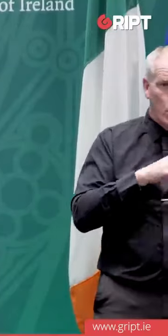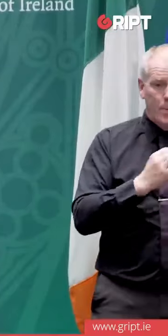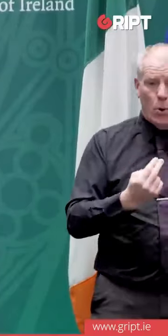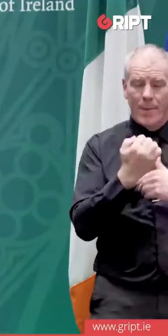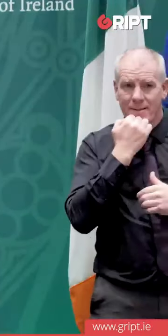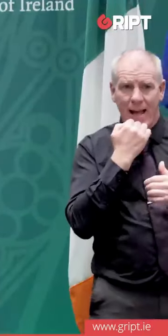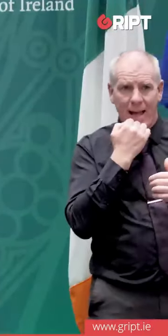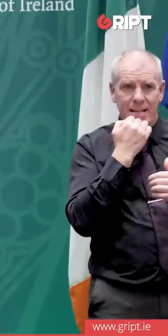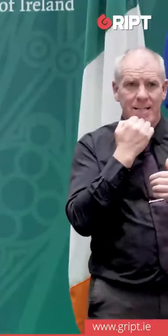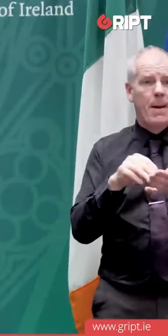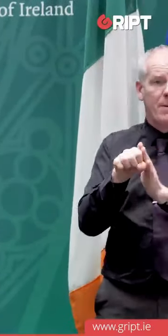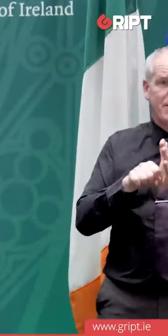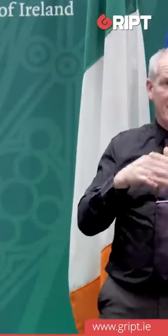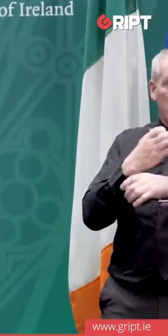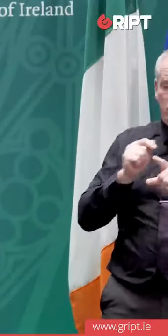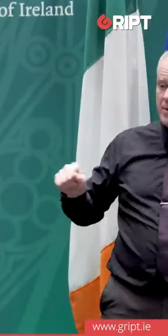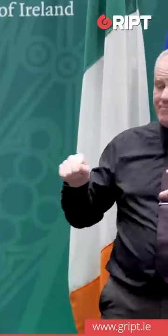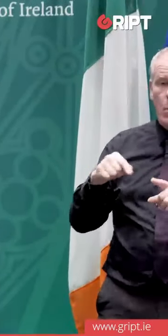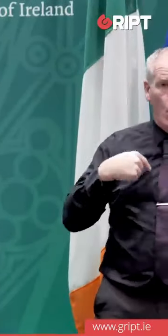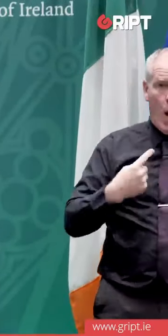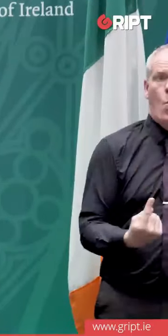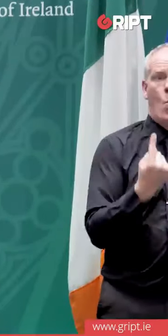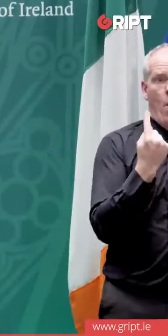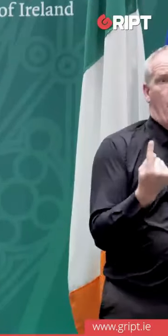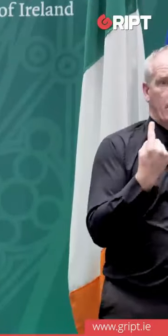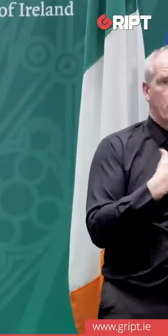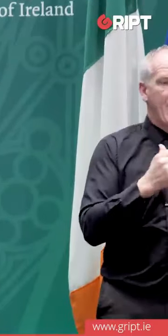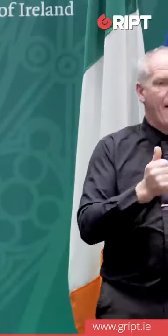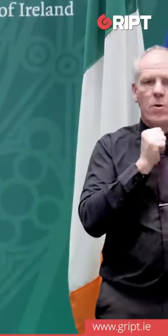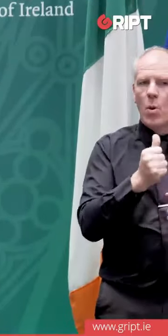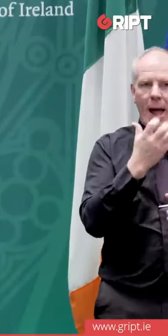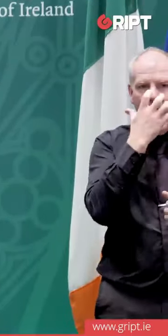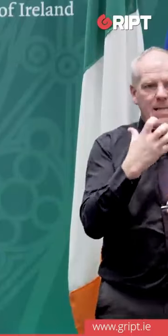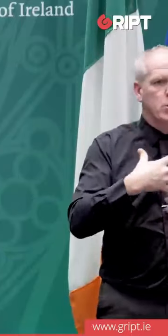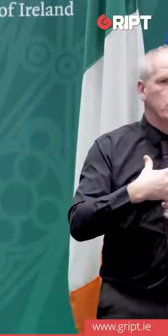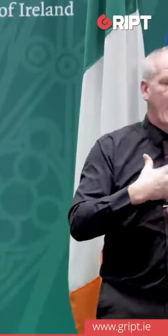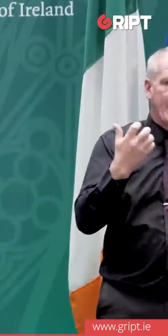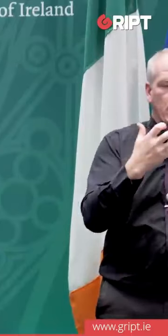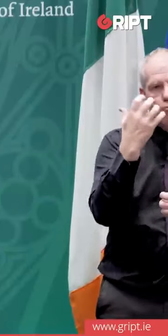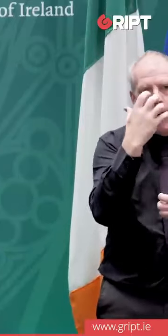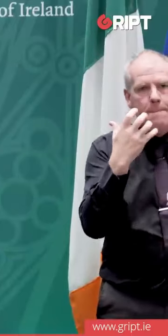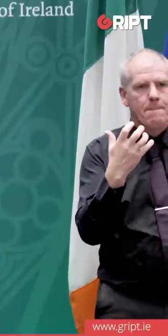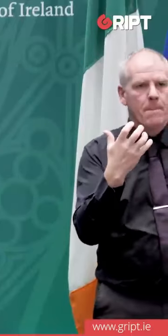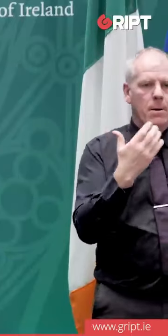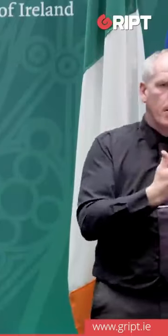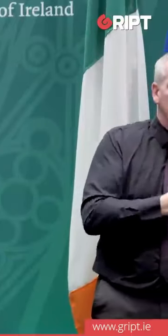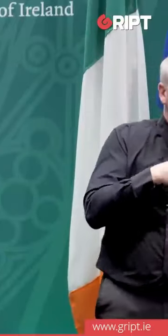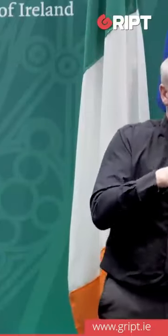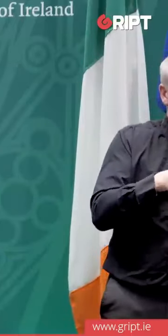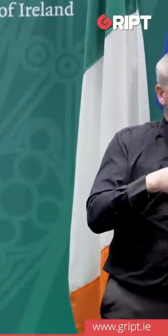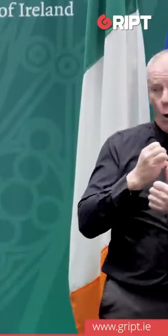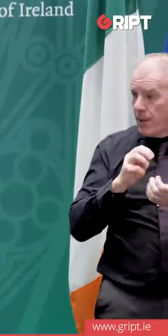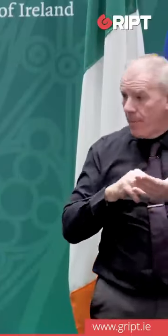update our incitement legislation, that we are the only country to not have hate crime and hate, incitement to hatred legislation. No other